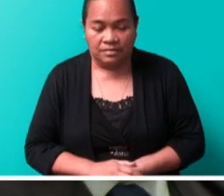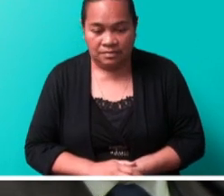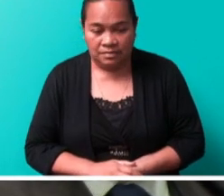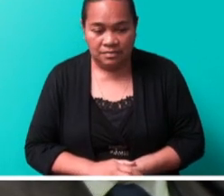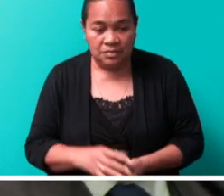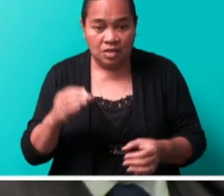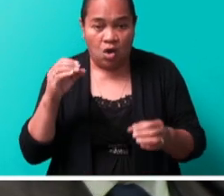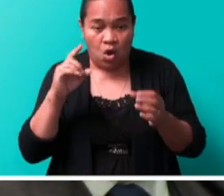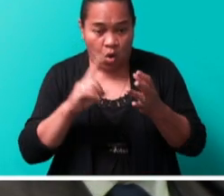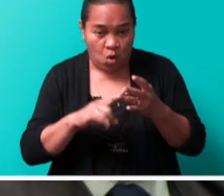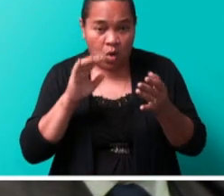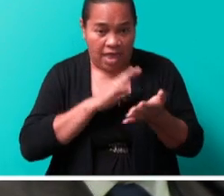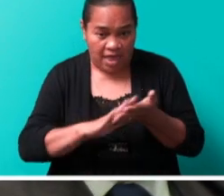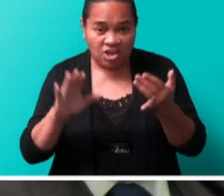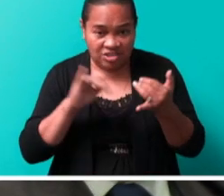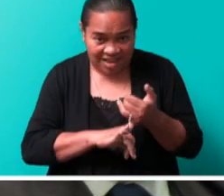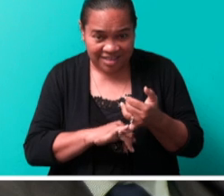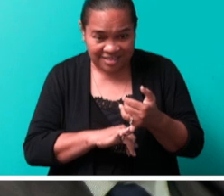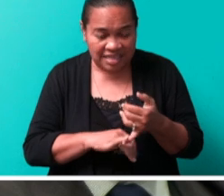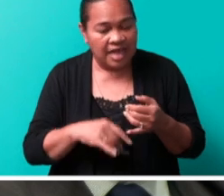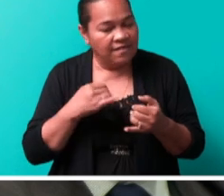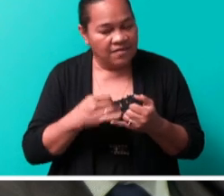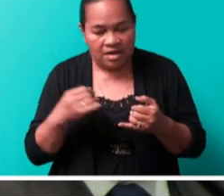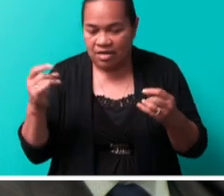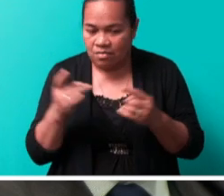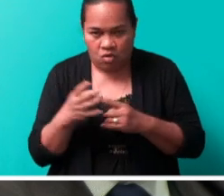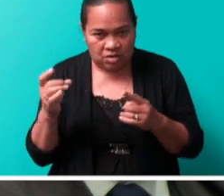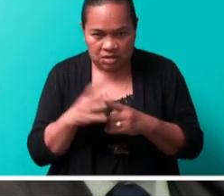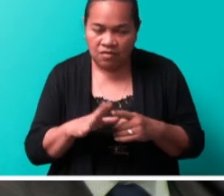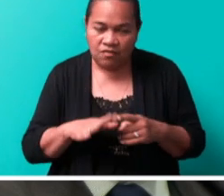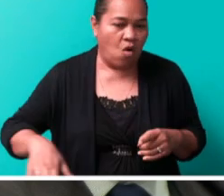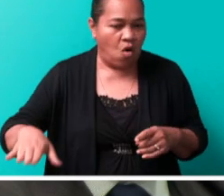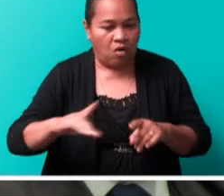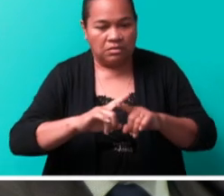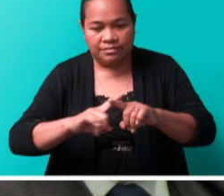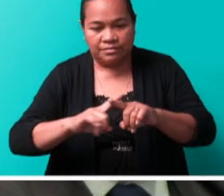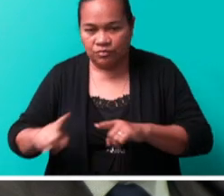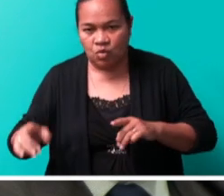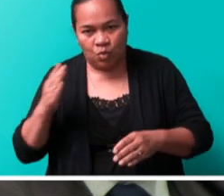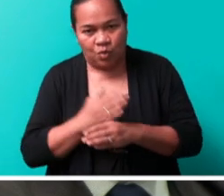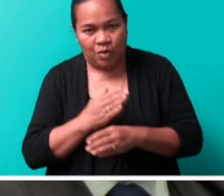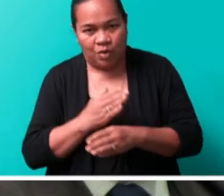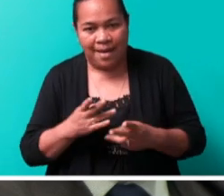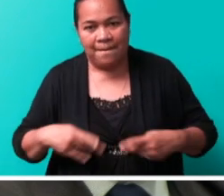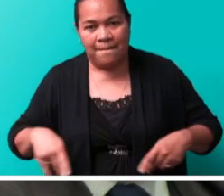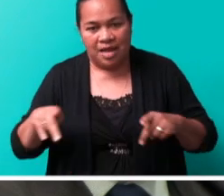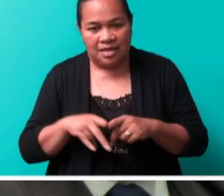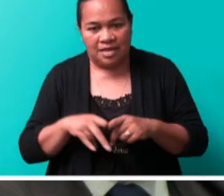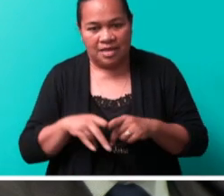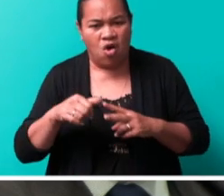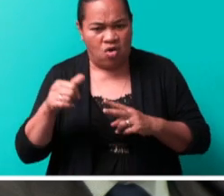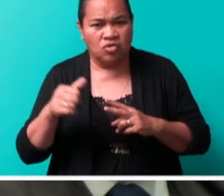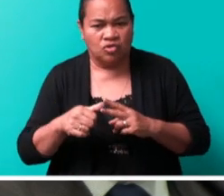occupational health and safety is vital in all workplace matters and considered the cornerstone